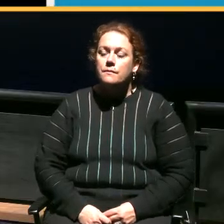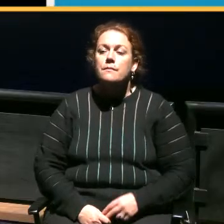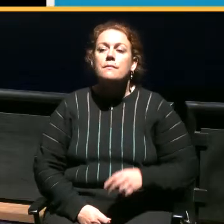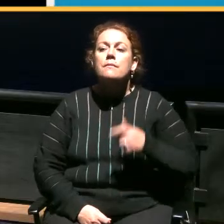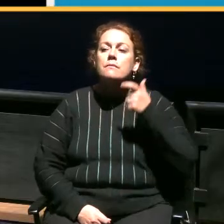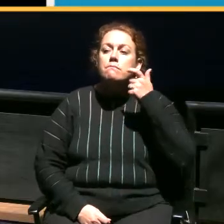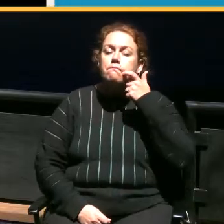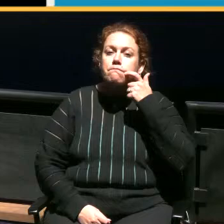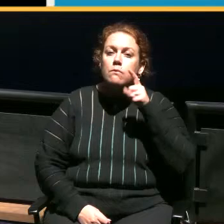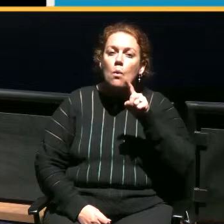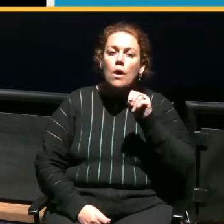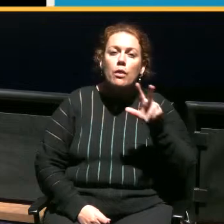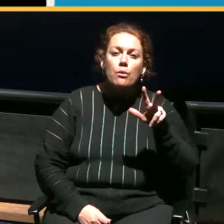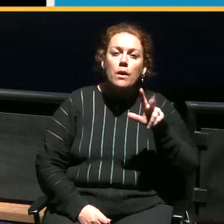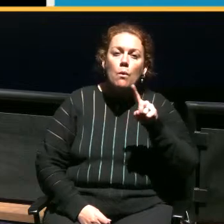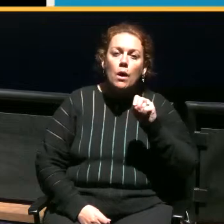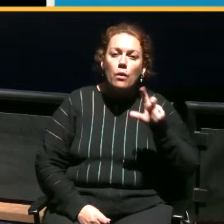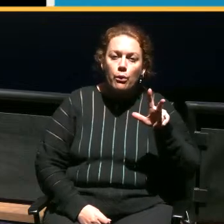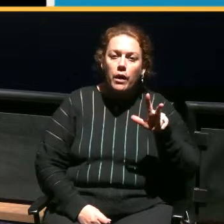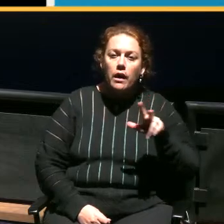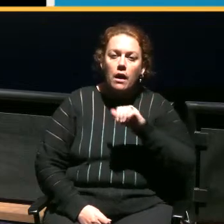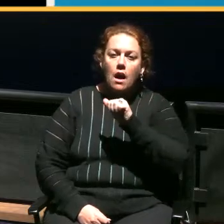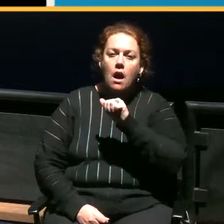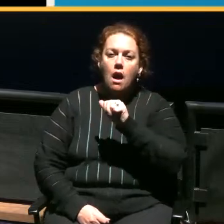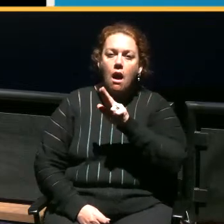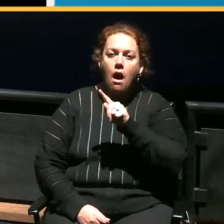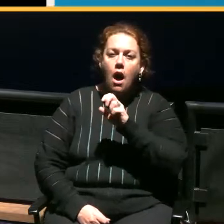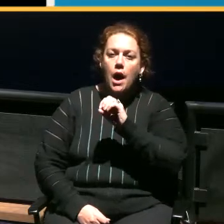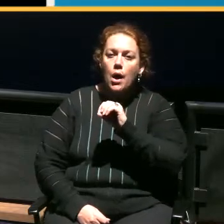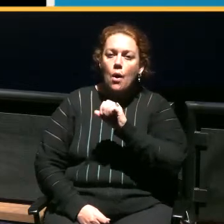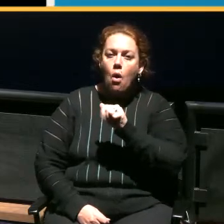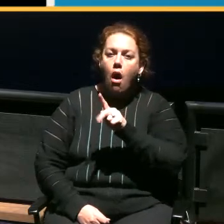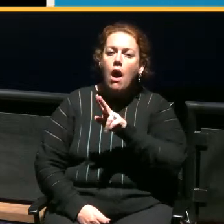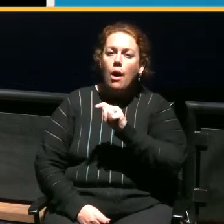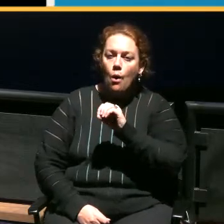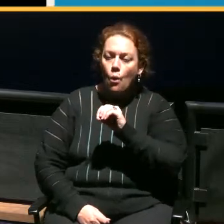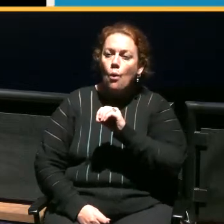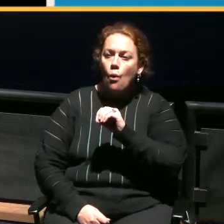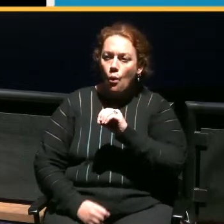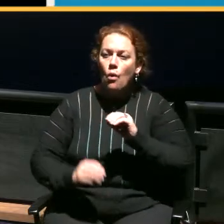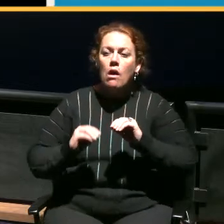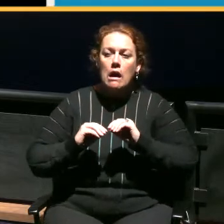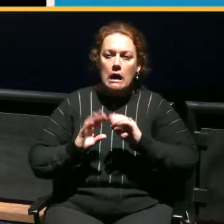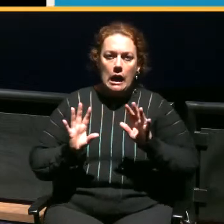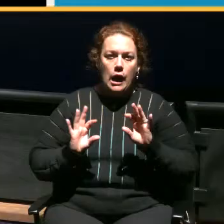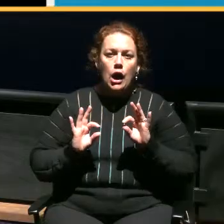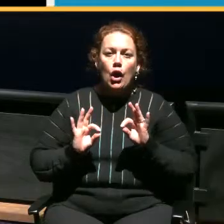Three, 103. Auto. Okay, that all looks good.